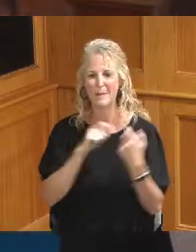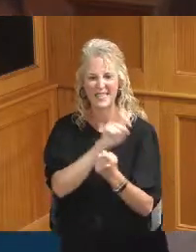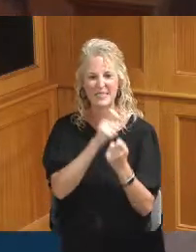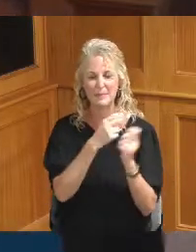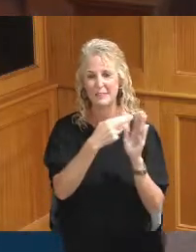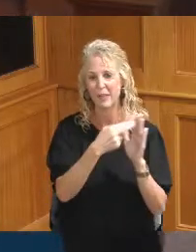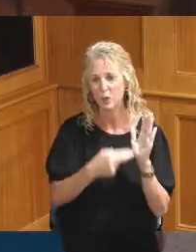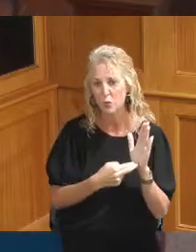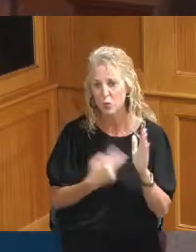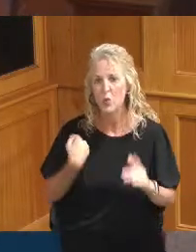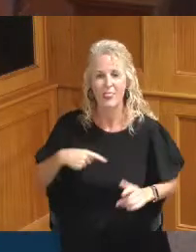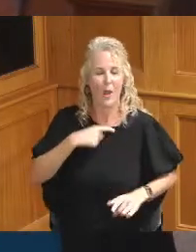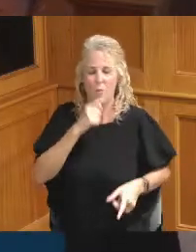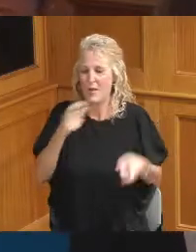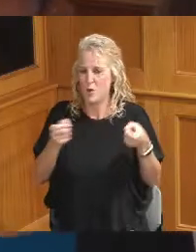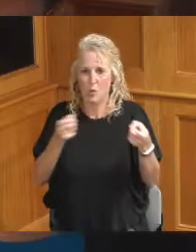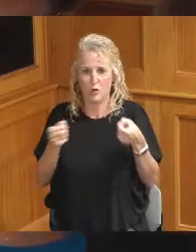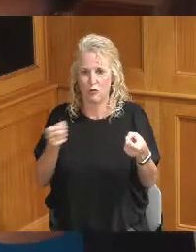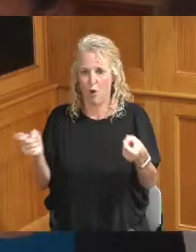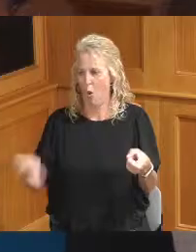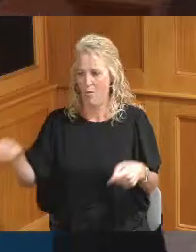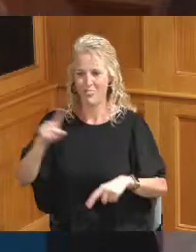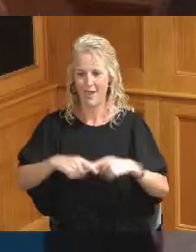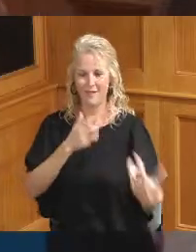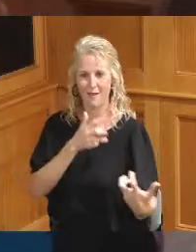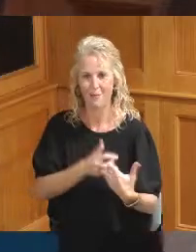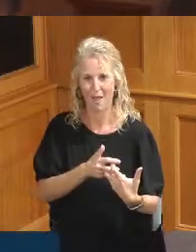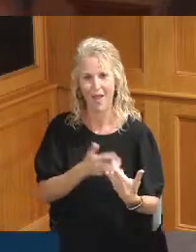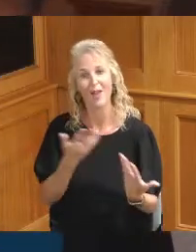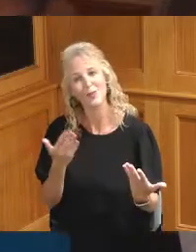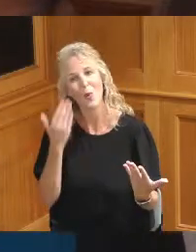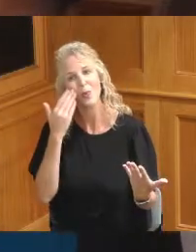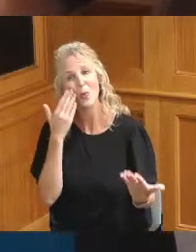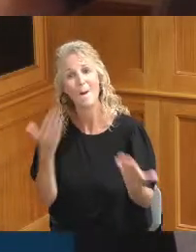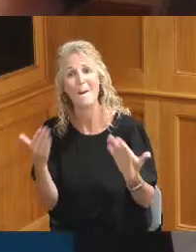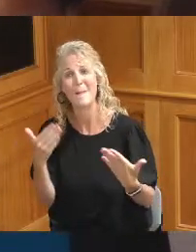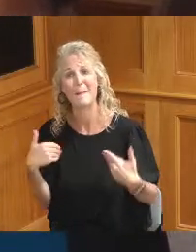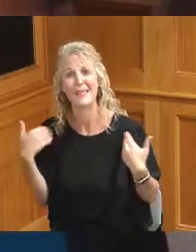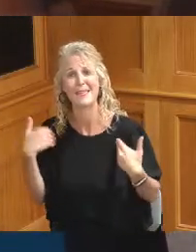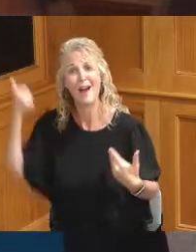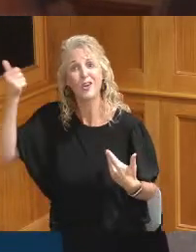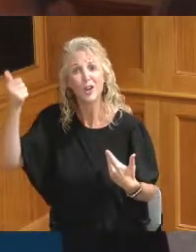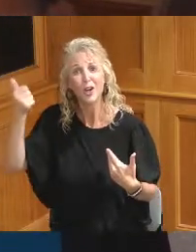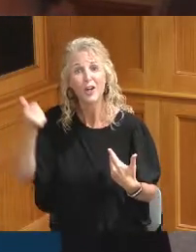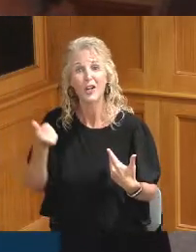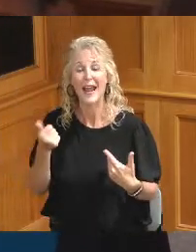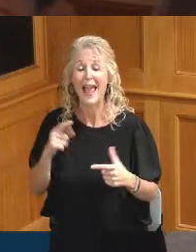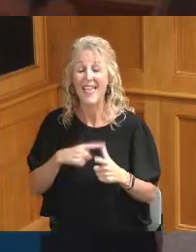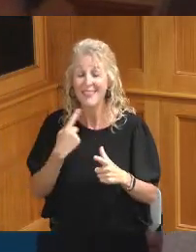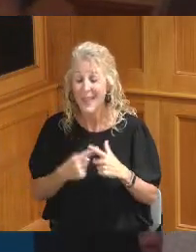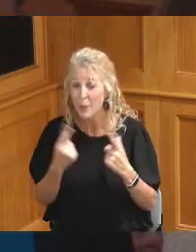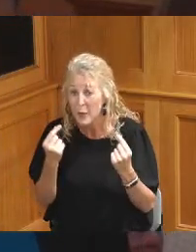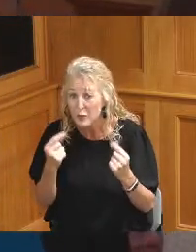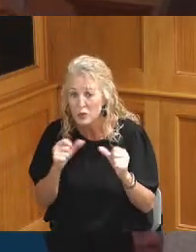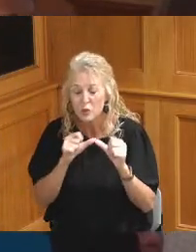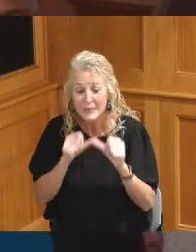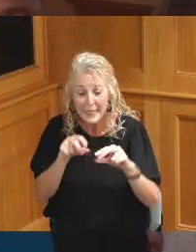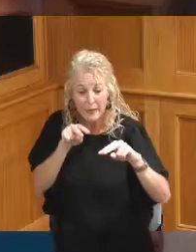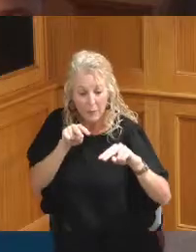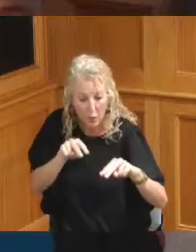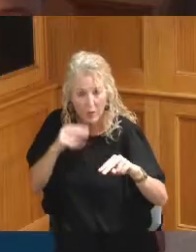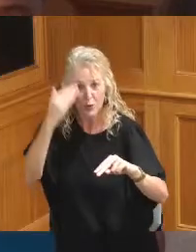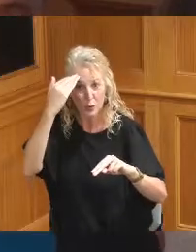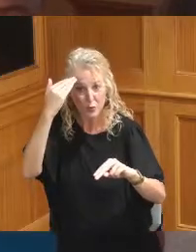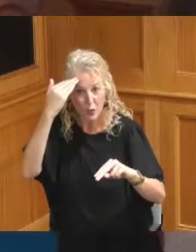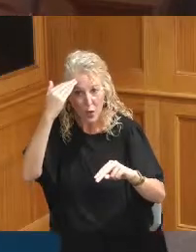not in control of. So just being able to reach them earlier and keeping your hands on them. Just like the same way,